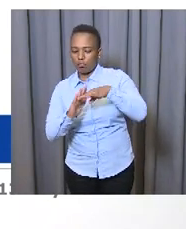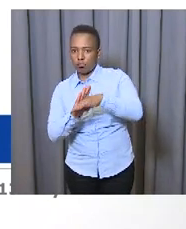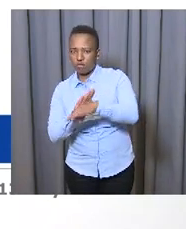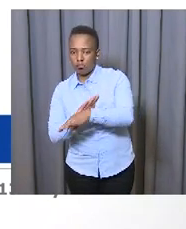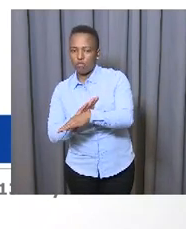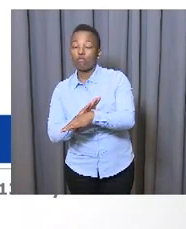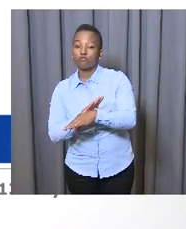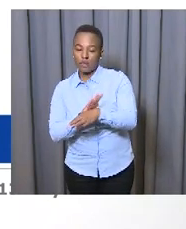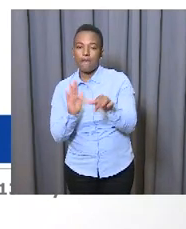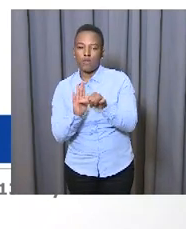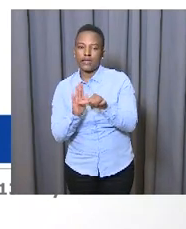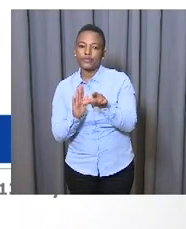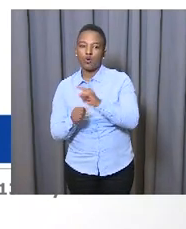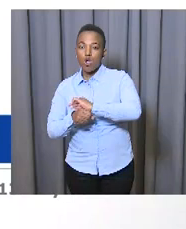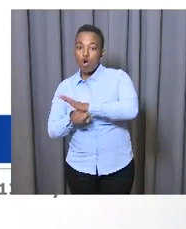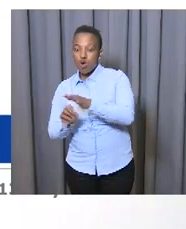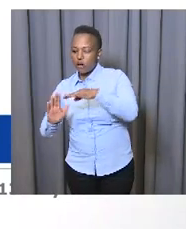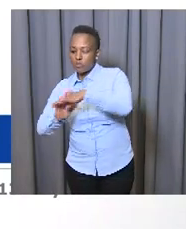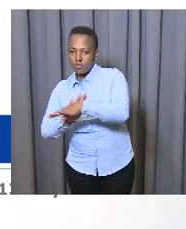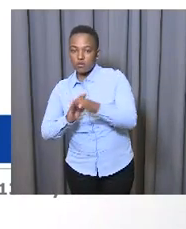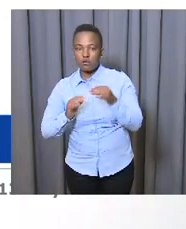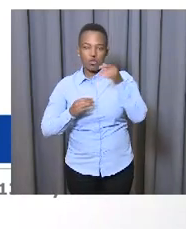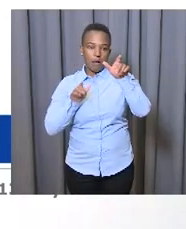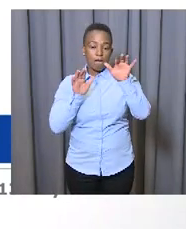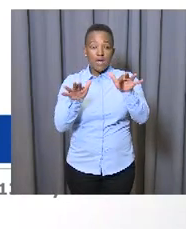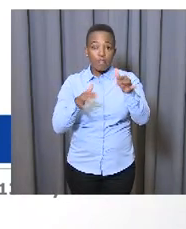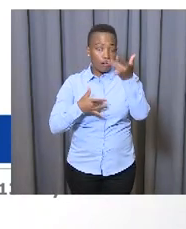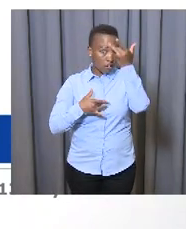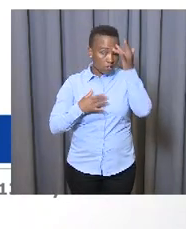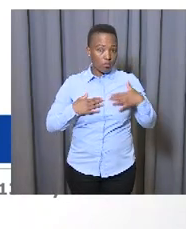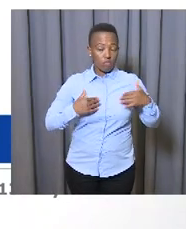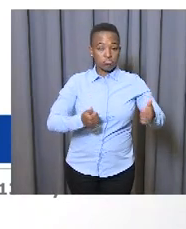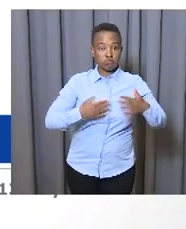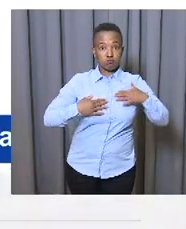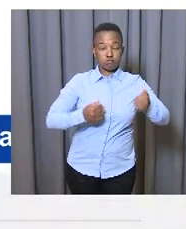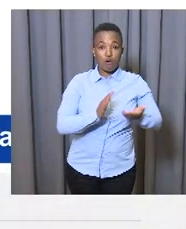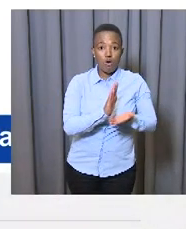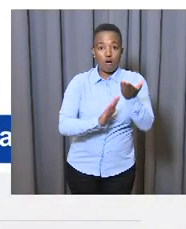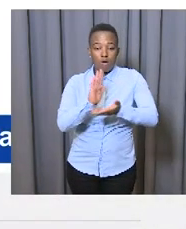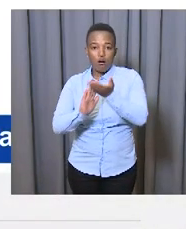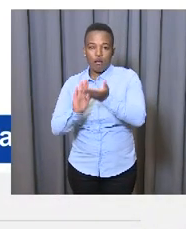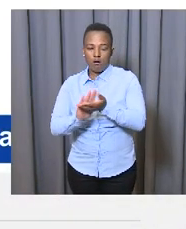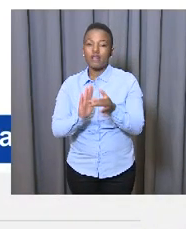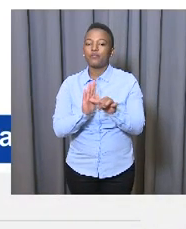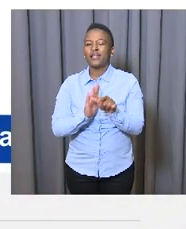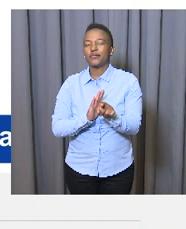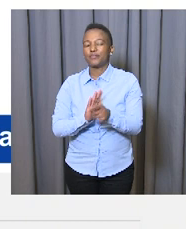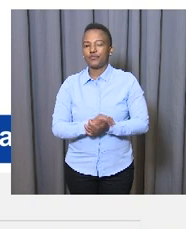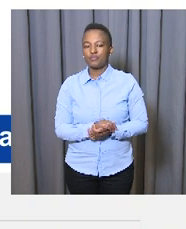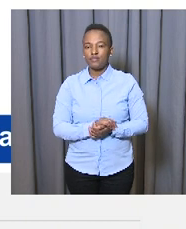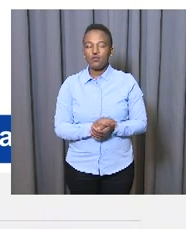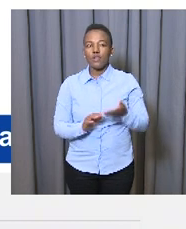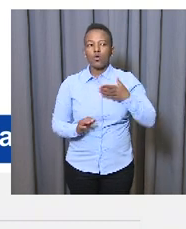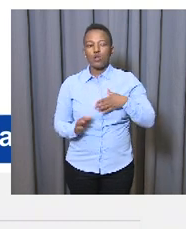It's an important story. And that's a function of how many infections are happening every day. So again, we want to share